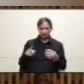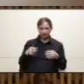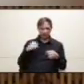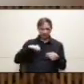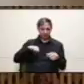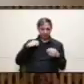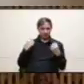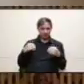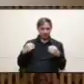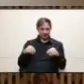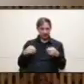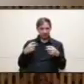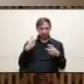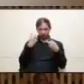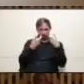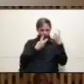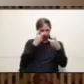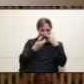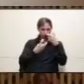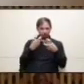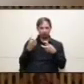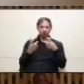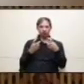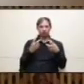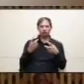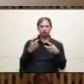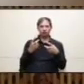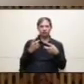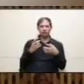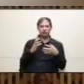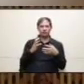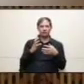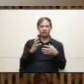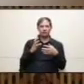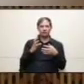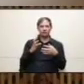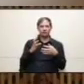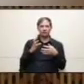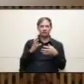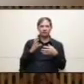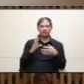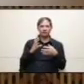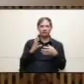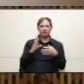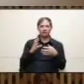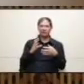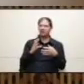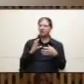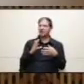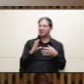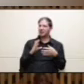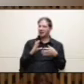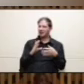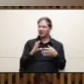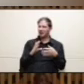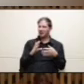of procuring the cherry picker. We had in the previous 3 years procured a cherry